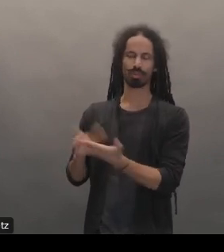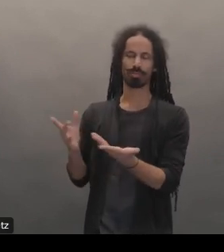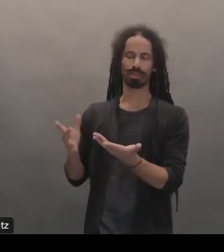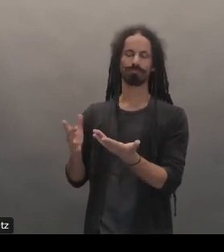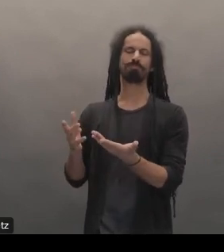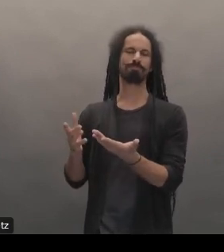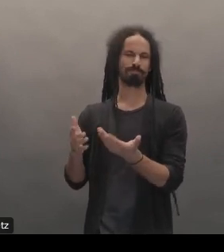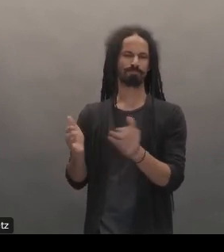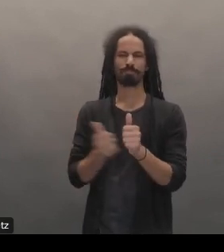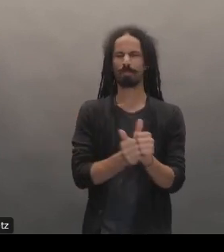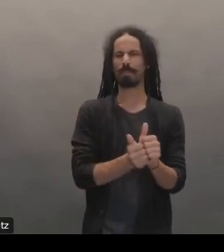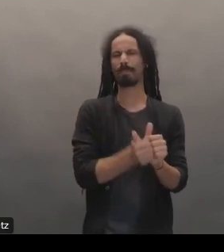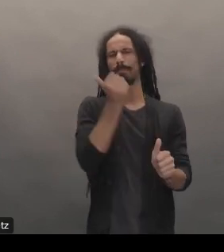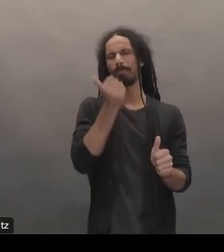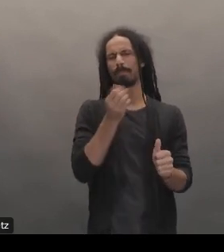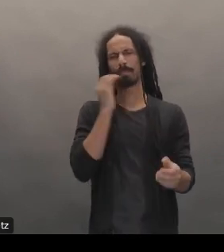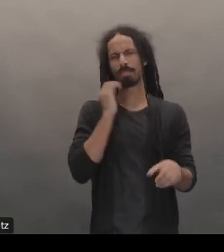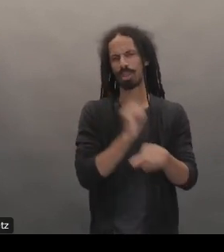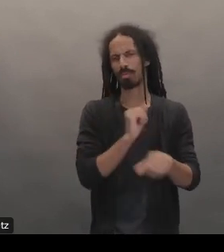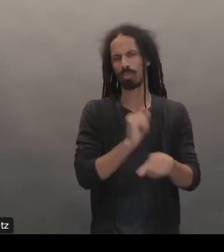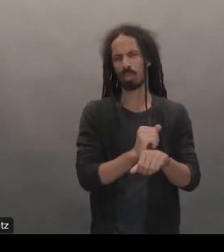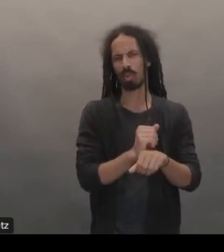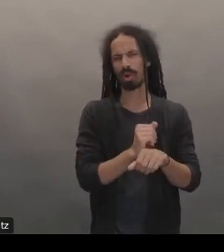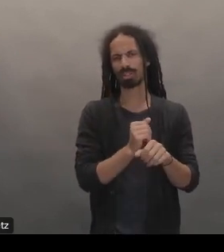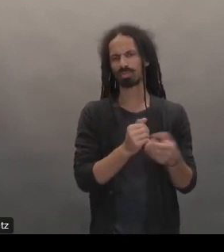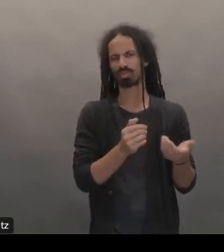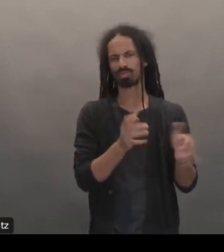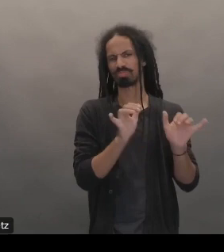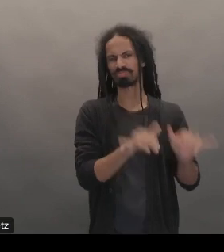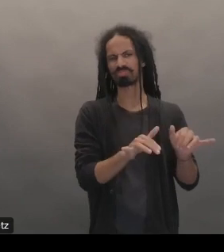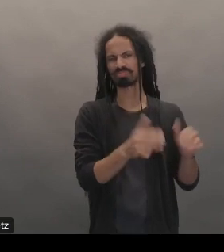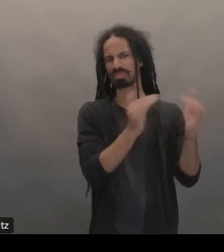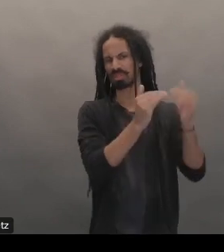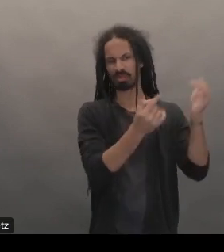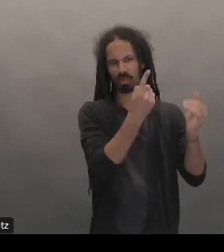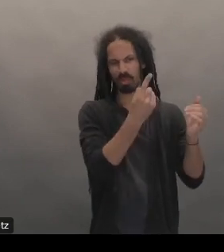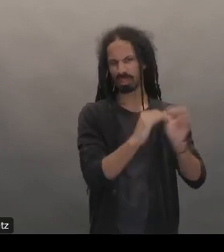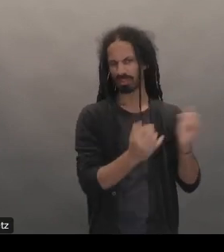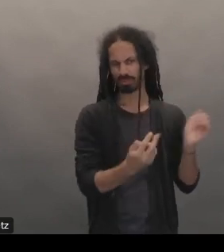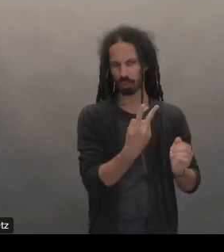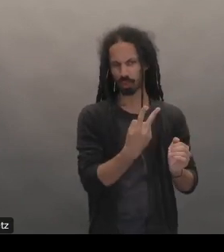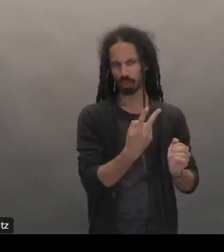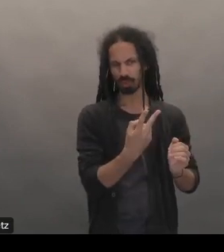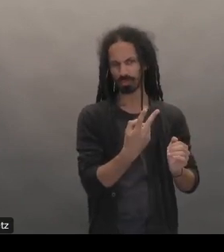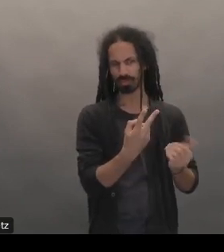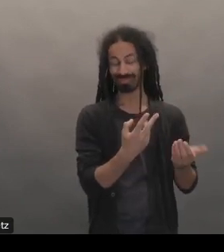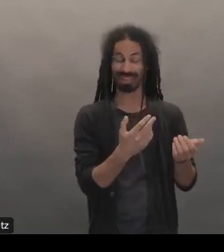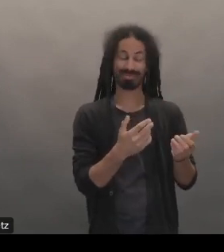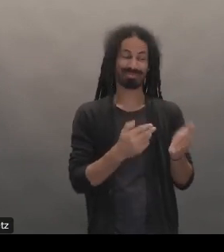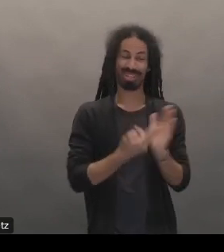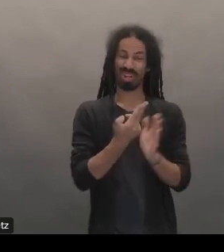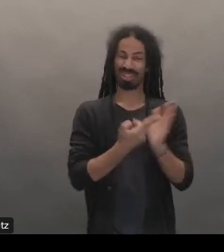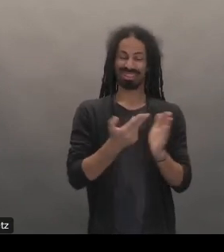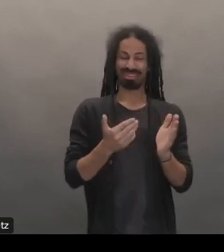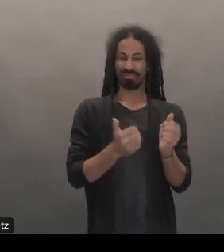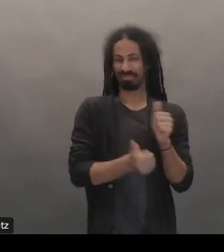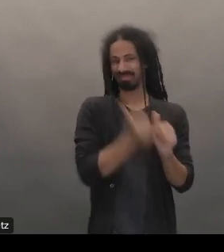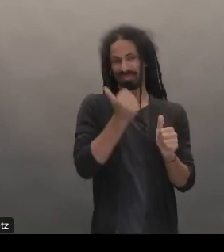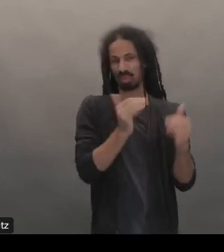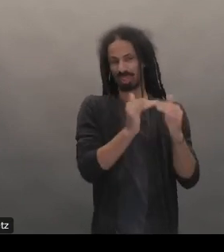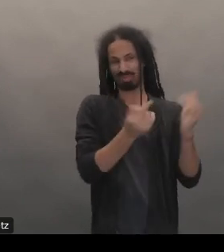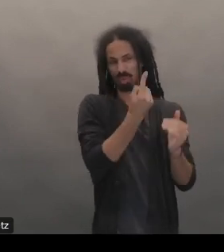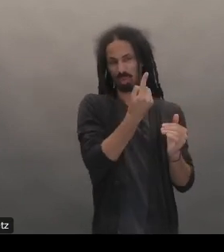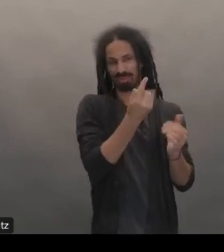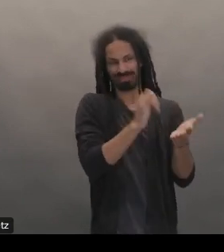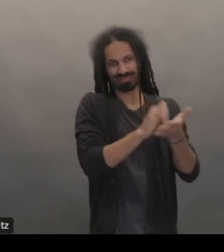most assignments won't require more than level 1 and level 2 headings. Most assignments even just require level 1, but sometimes it's helpful to know that you have that